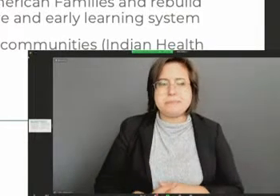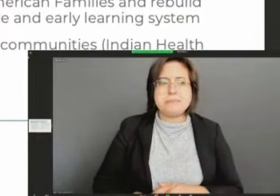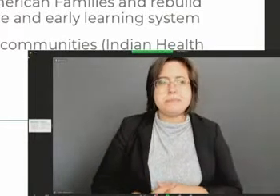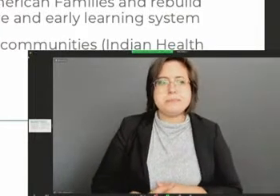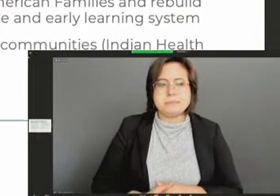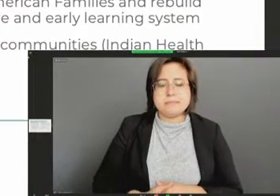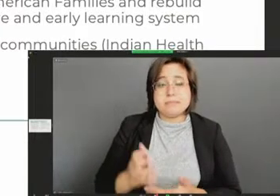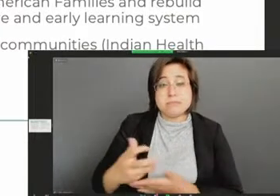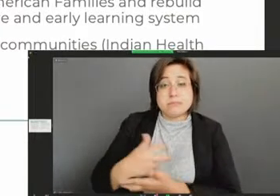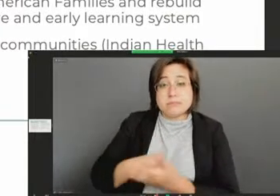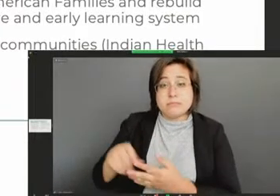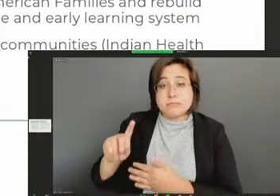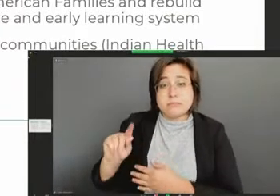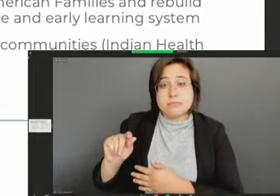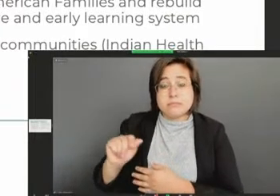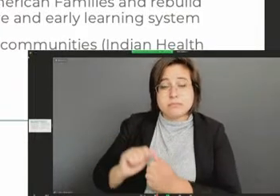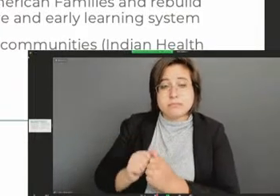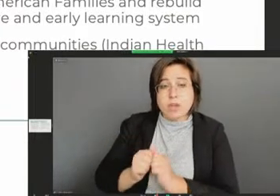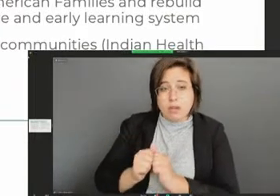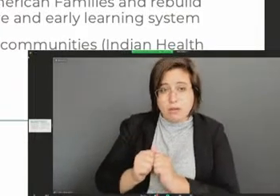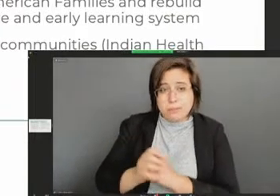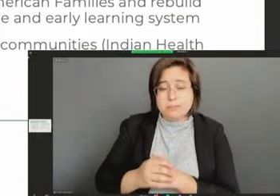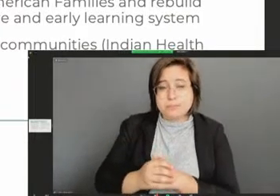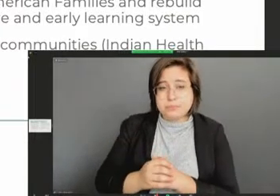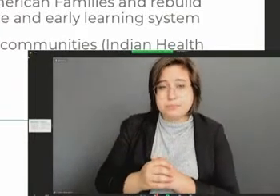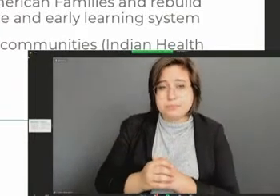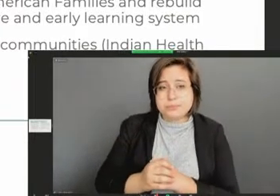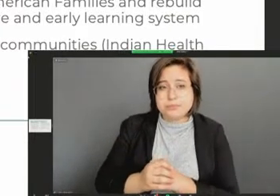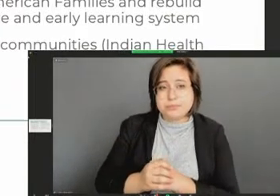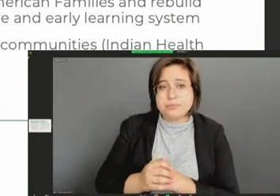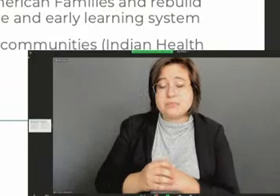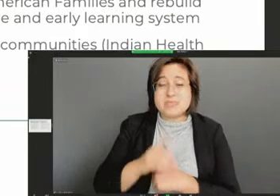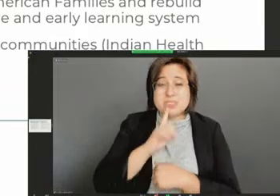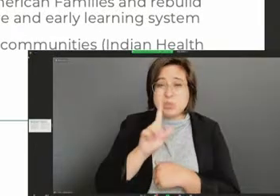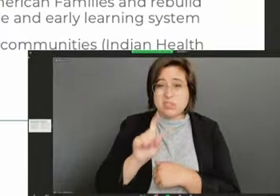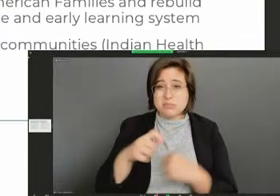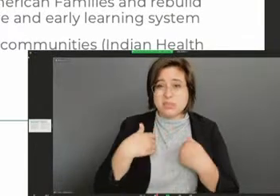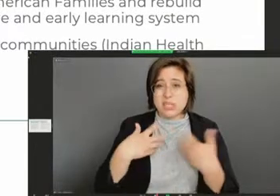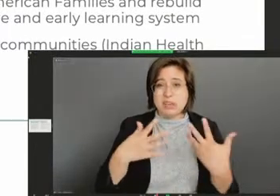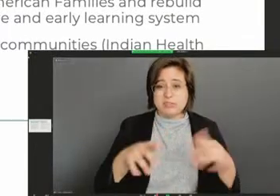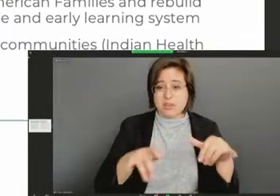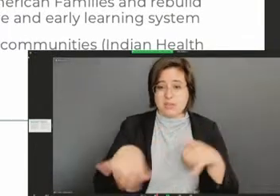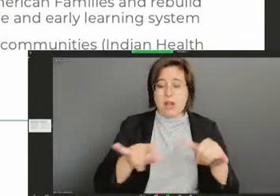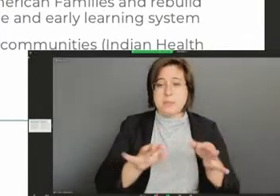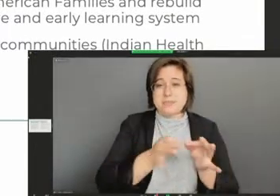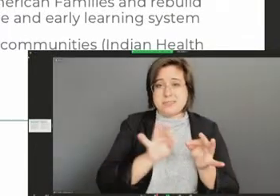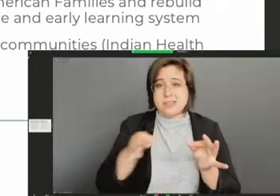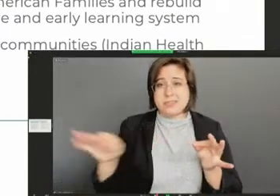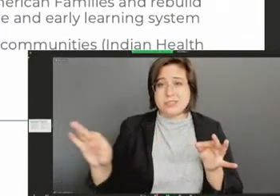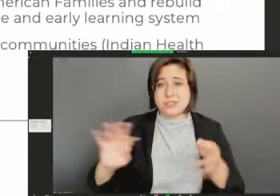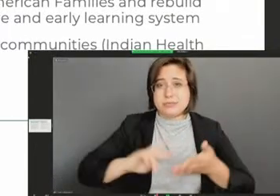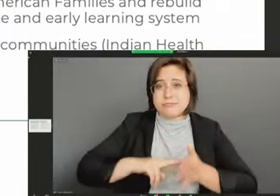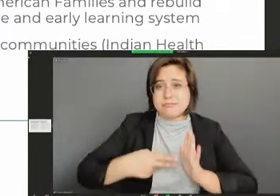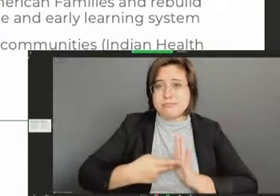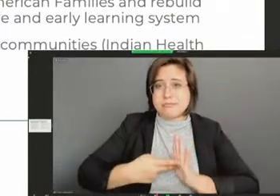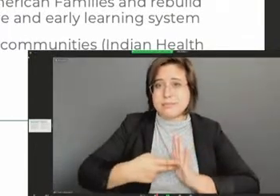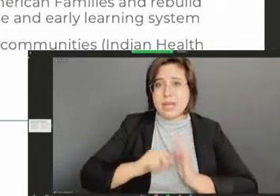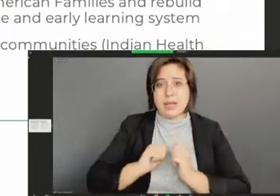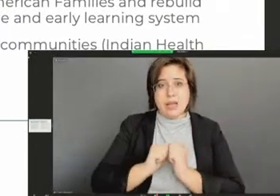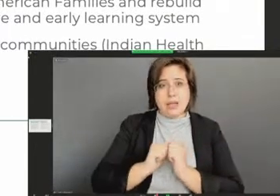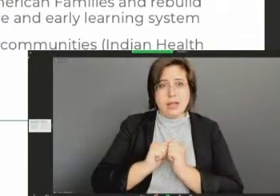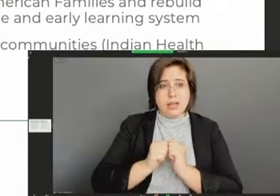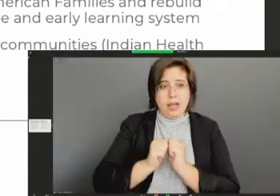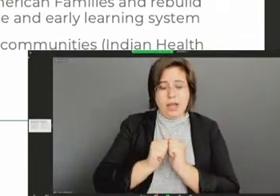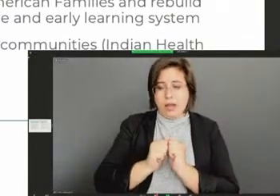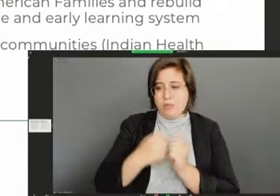another thing that came across is really having a common definition of the hate crimes and how do we standardize